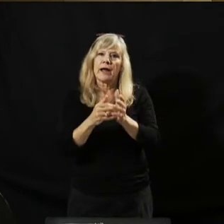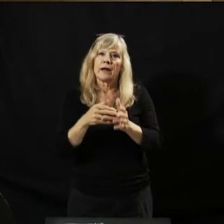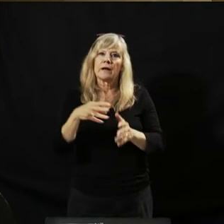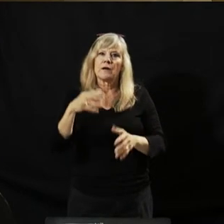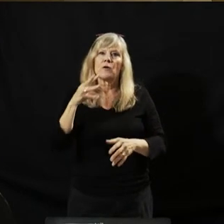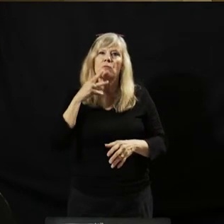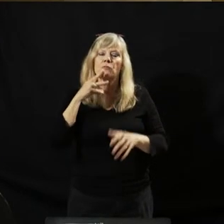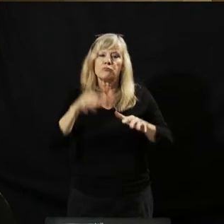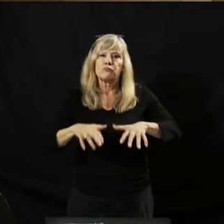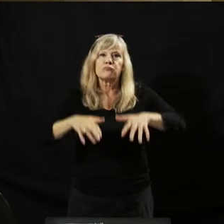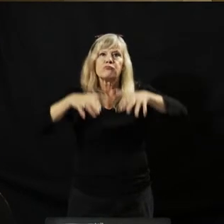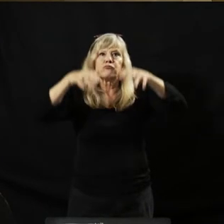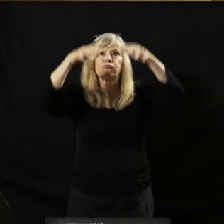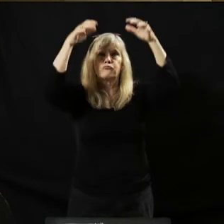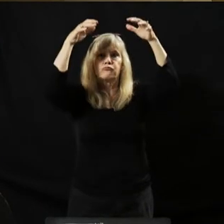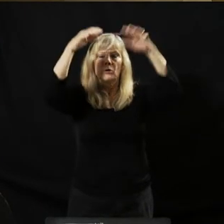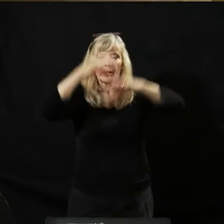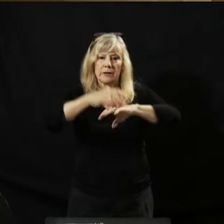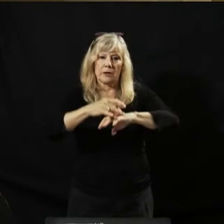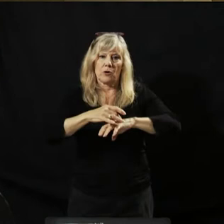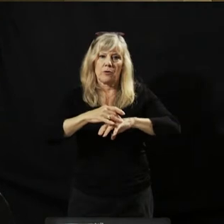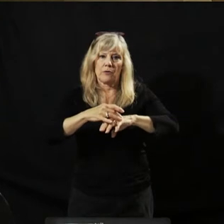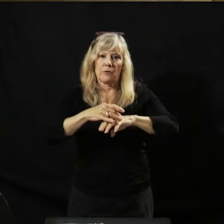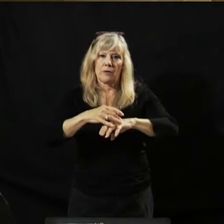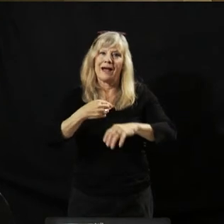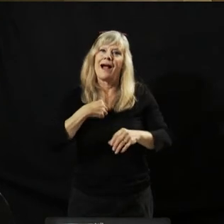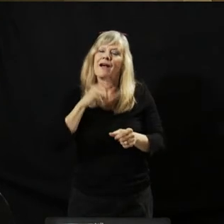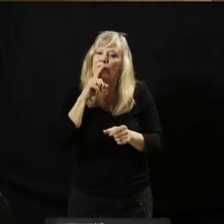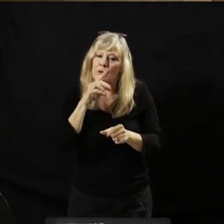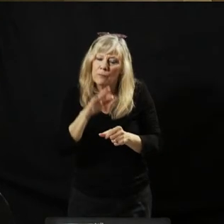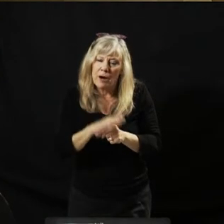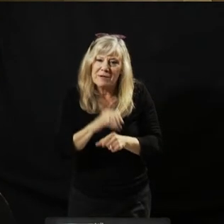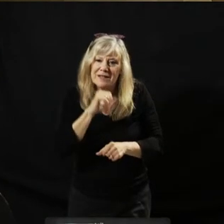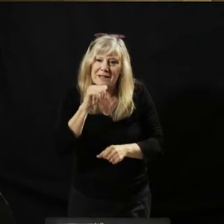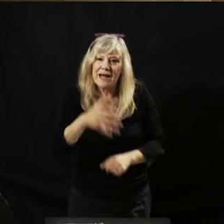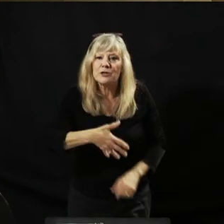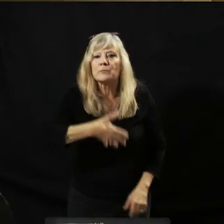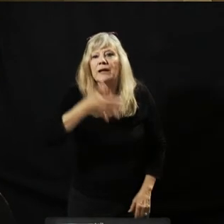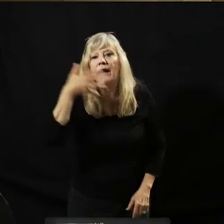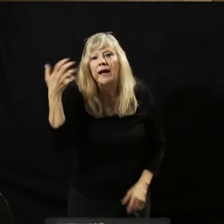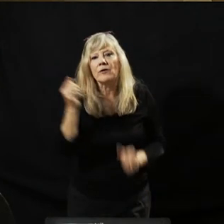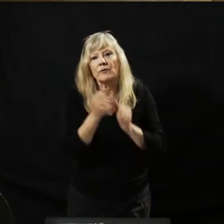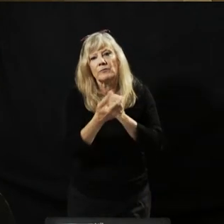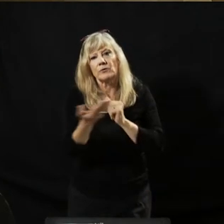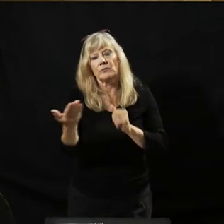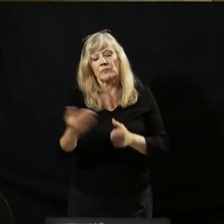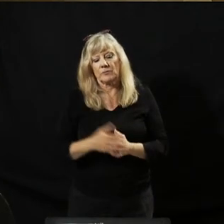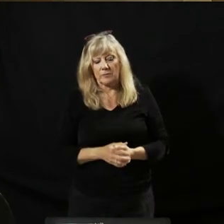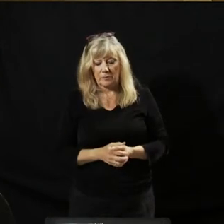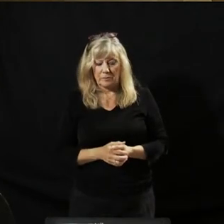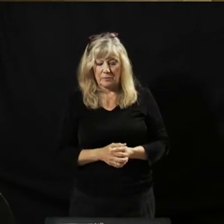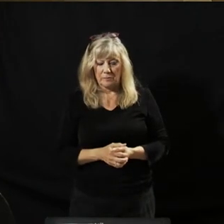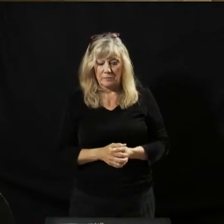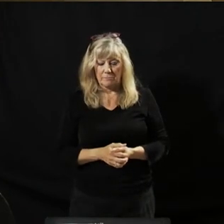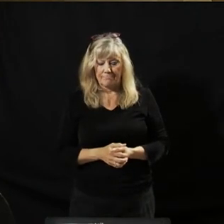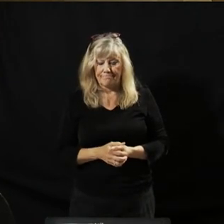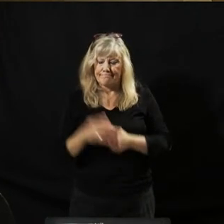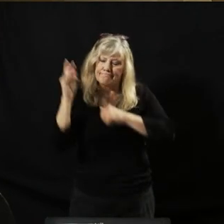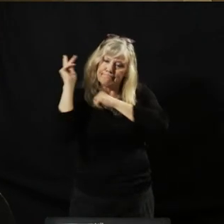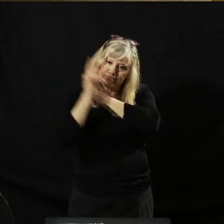earth. So I have sworn not to be angry with you or to rebuke